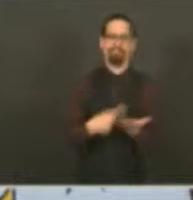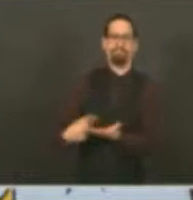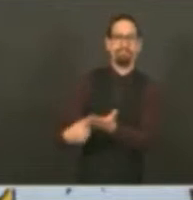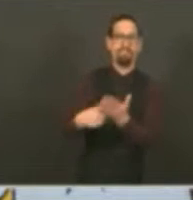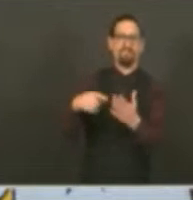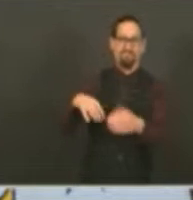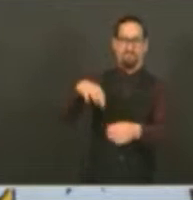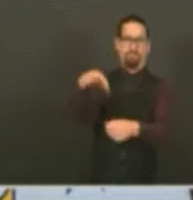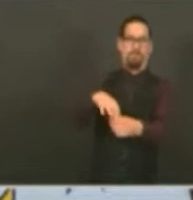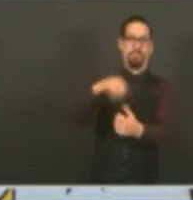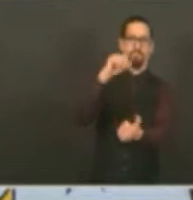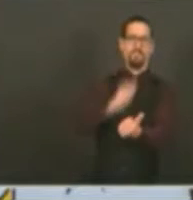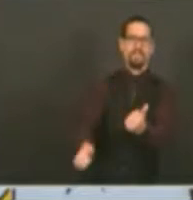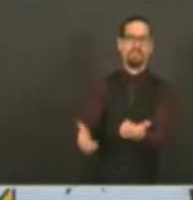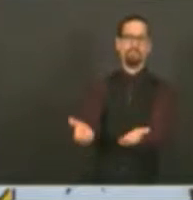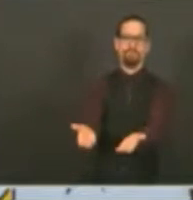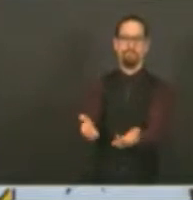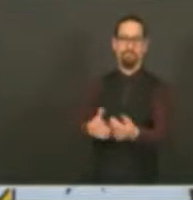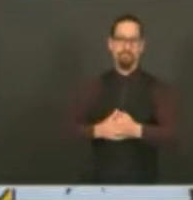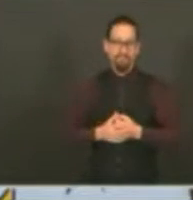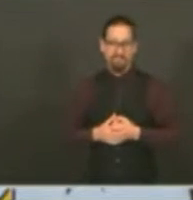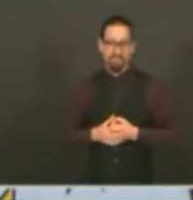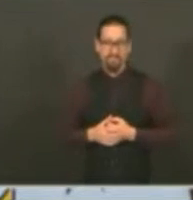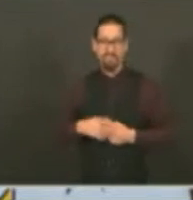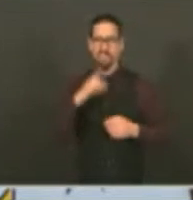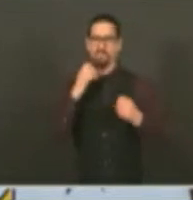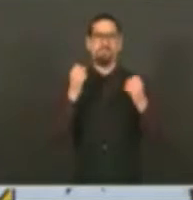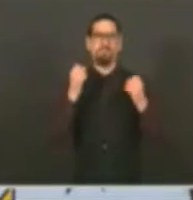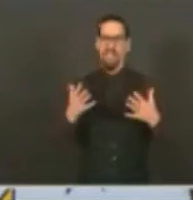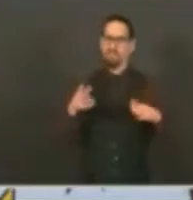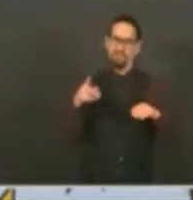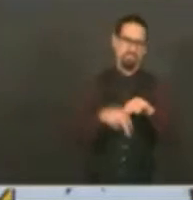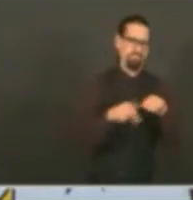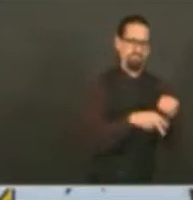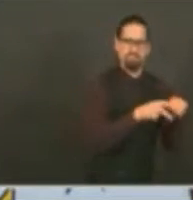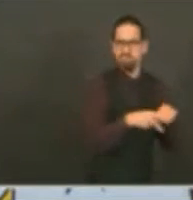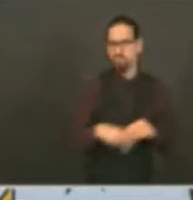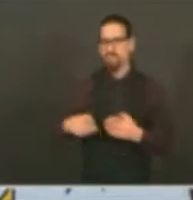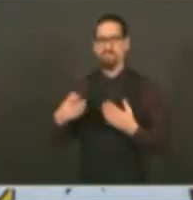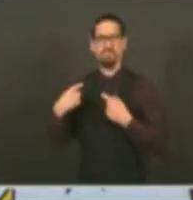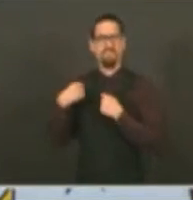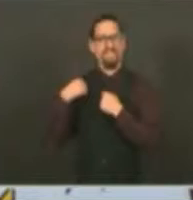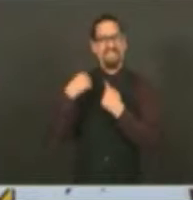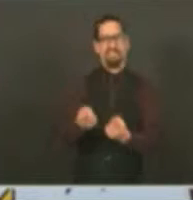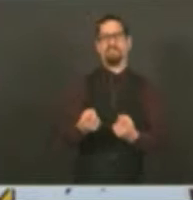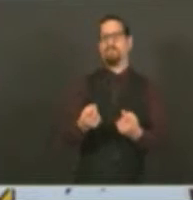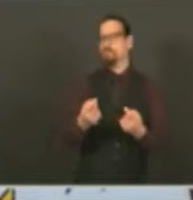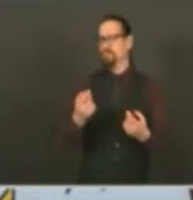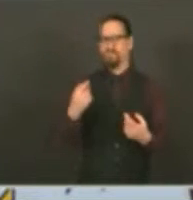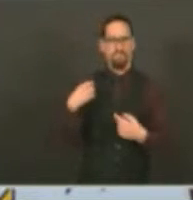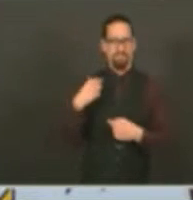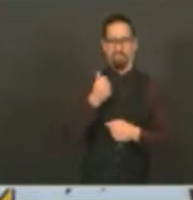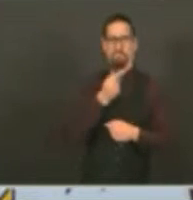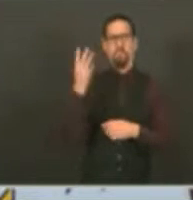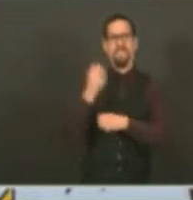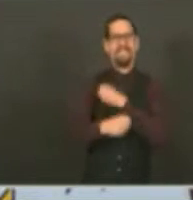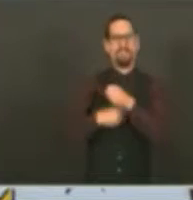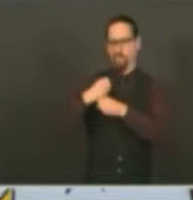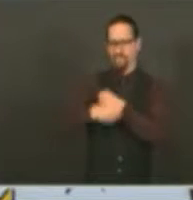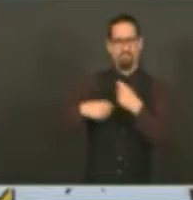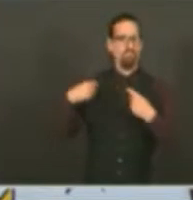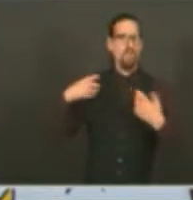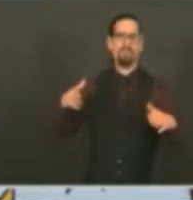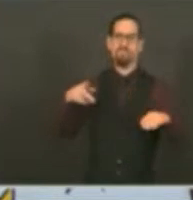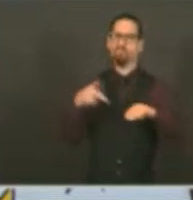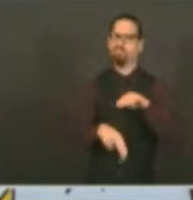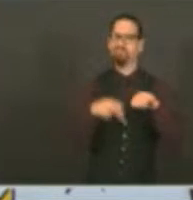There are numerous cuts in this budget and in every budget we've passed in the past number of years. There are no